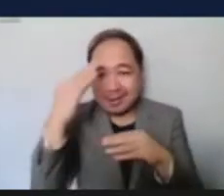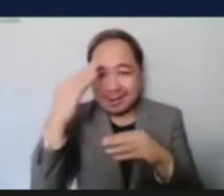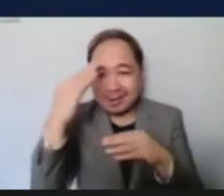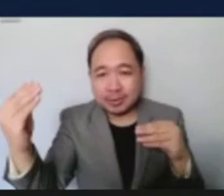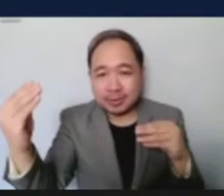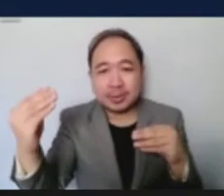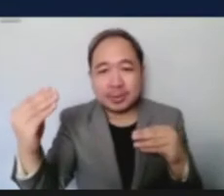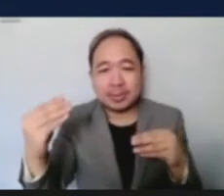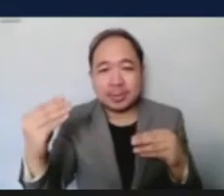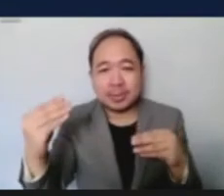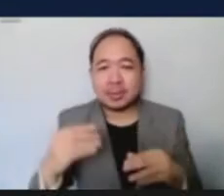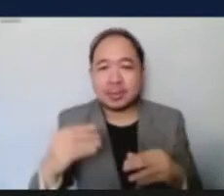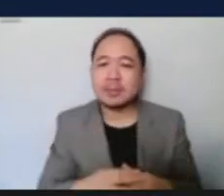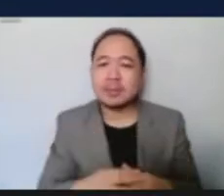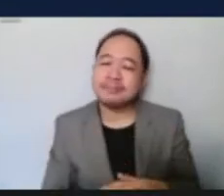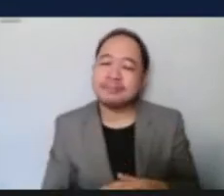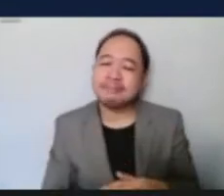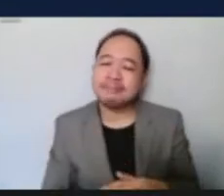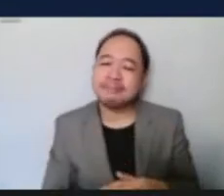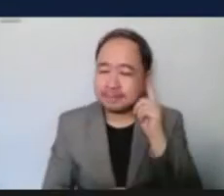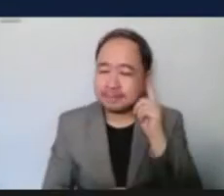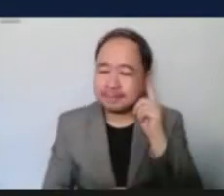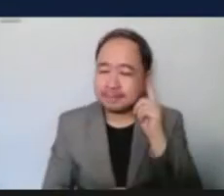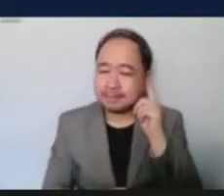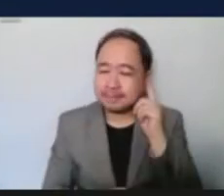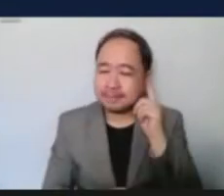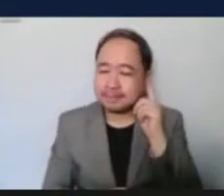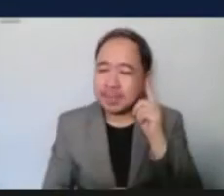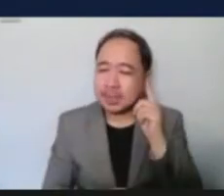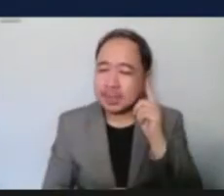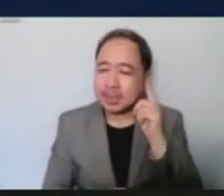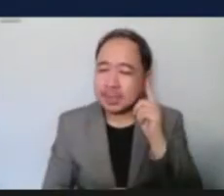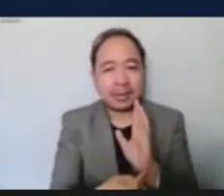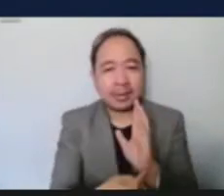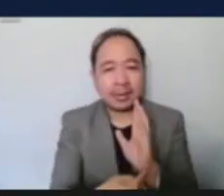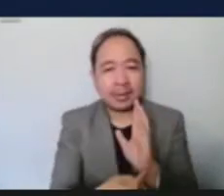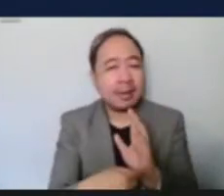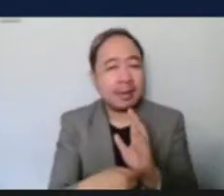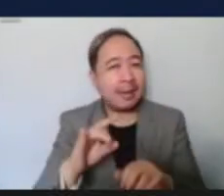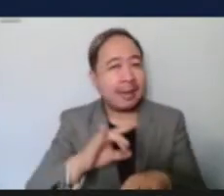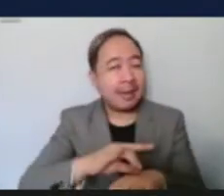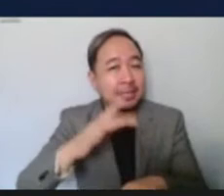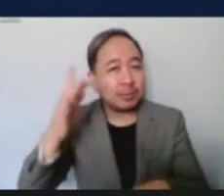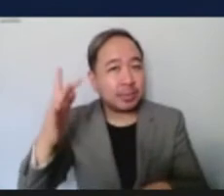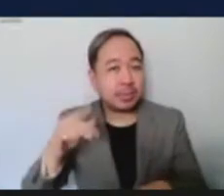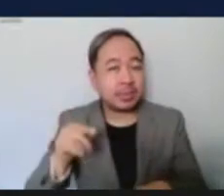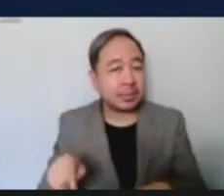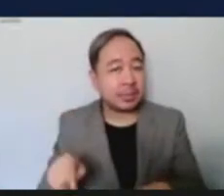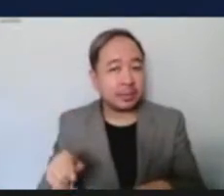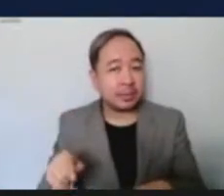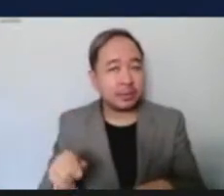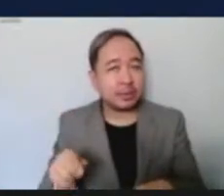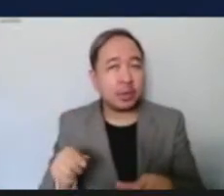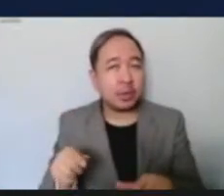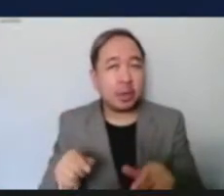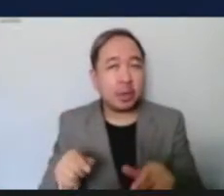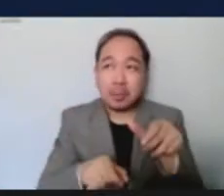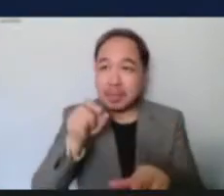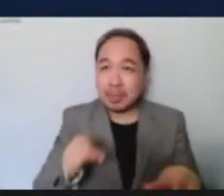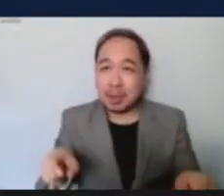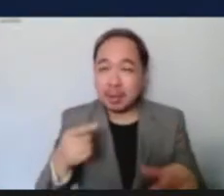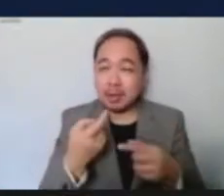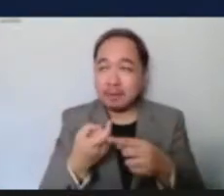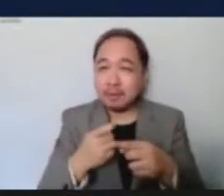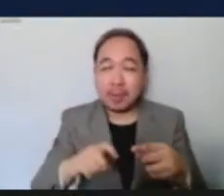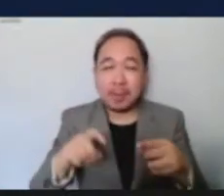science technical expertise in support of the people of the economic and social Organization